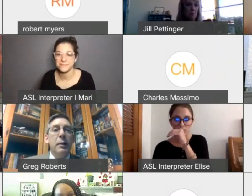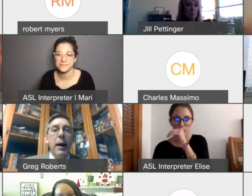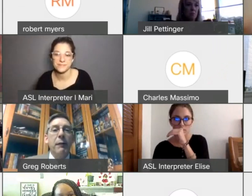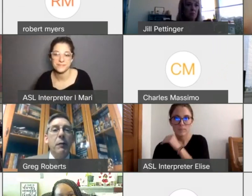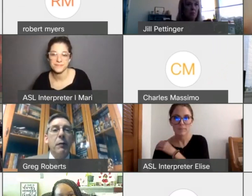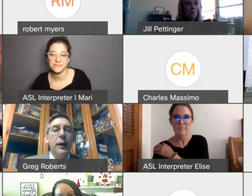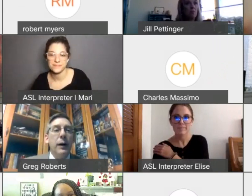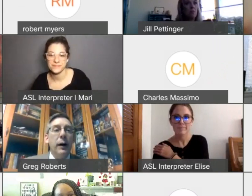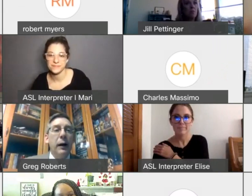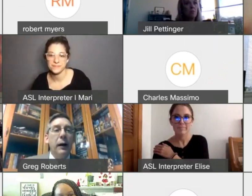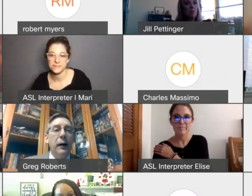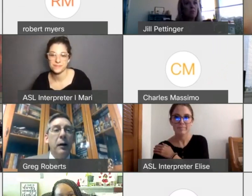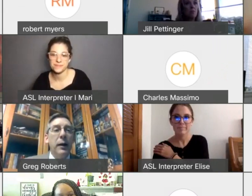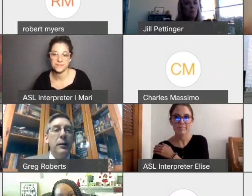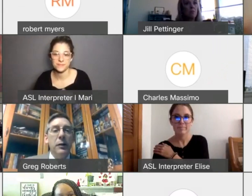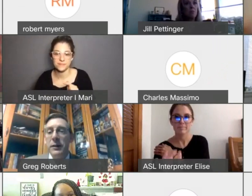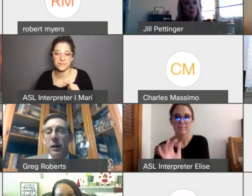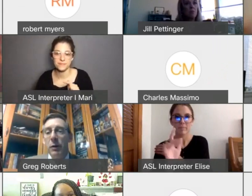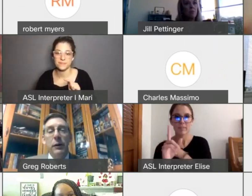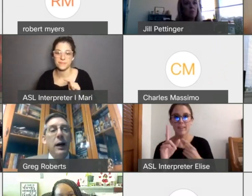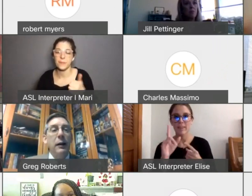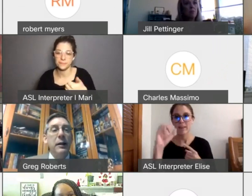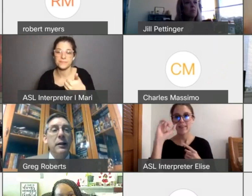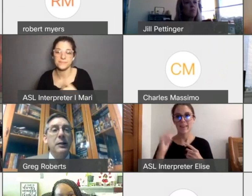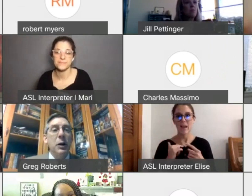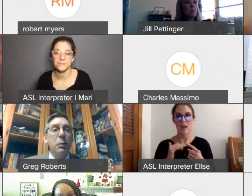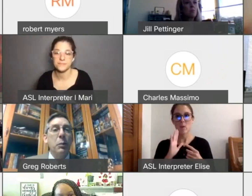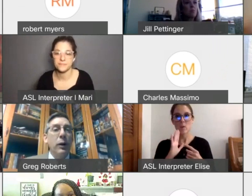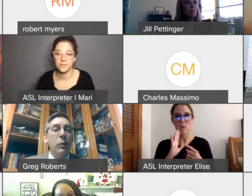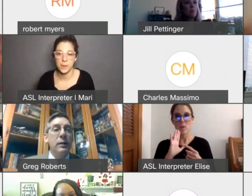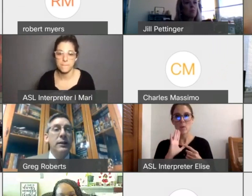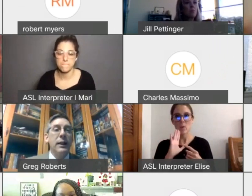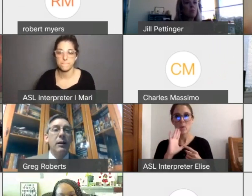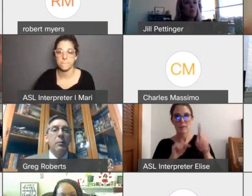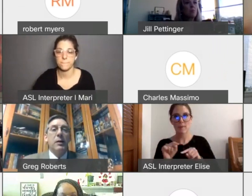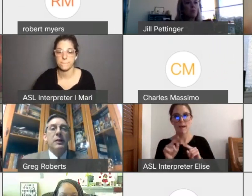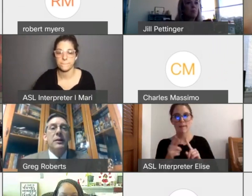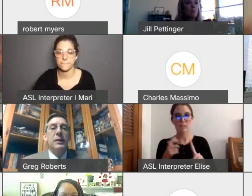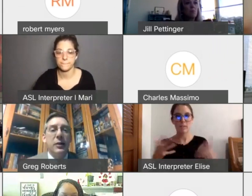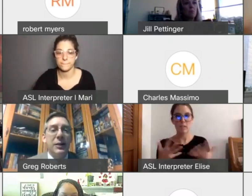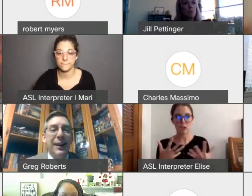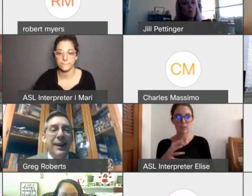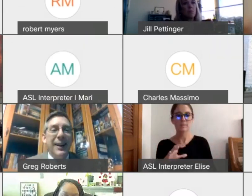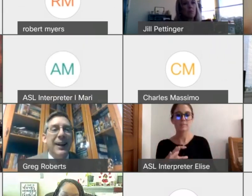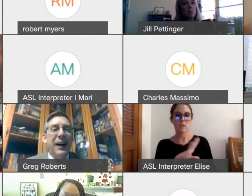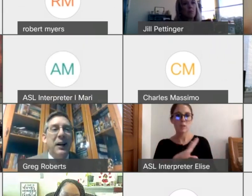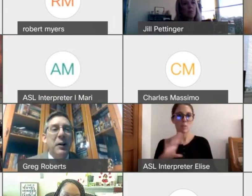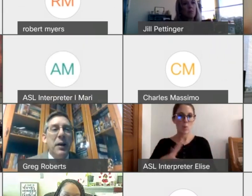I will take back from here and consult with other colleagues as well as the board. They'll send out an email